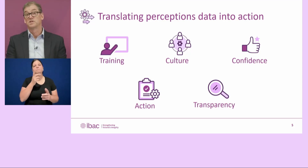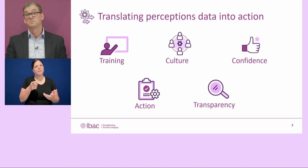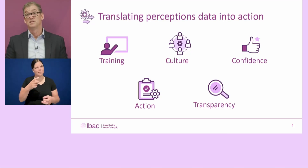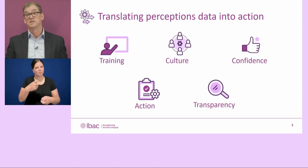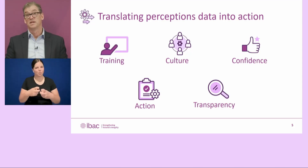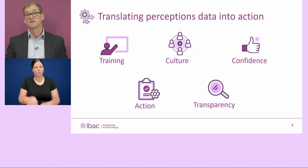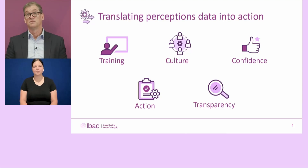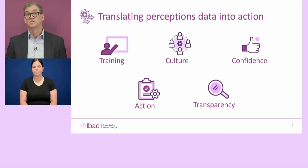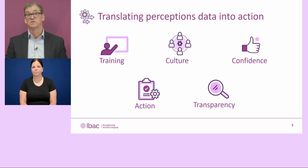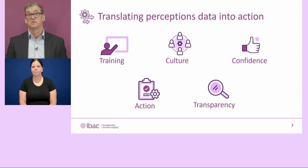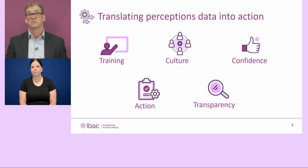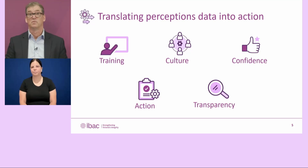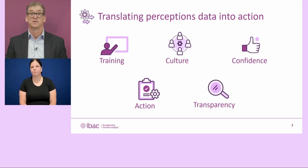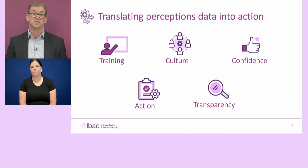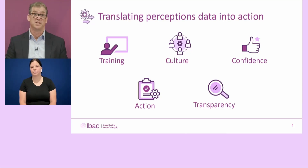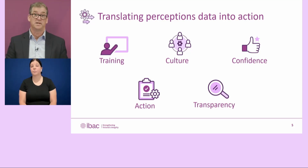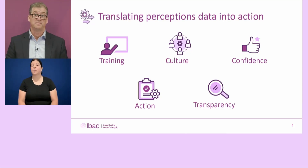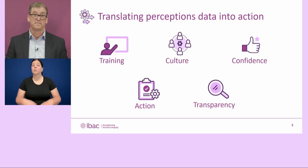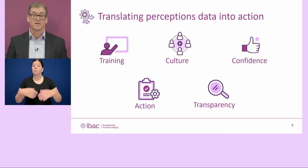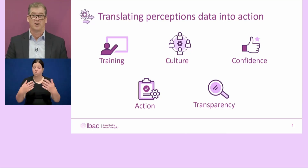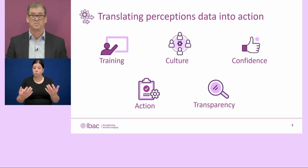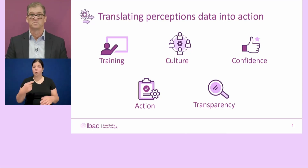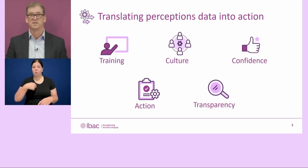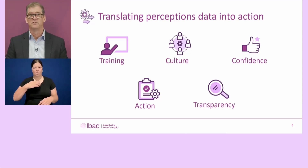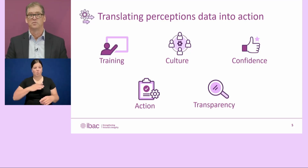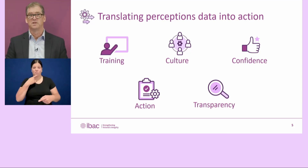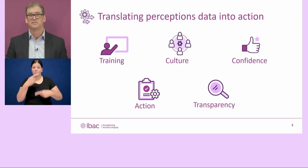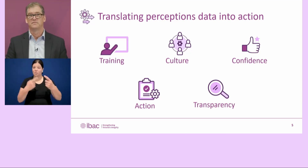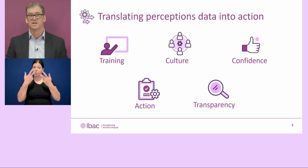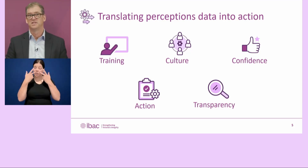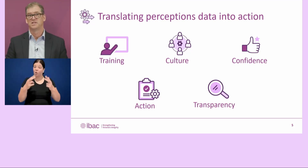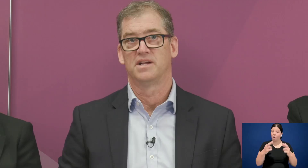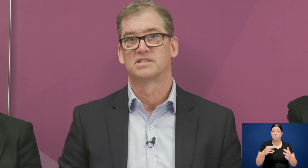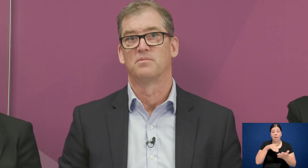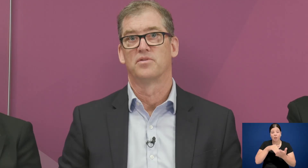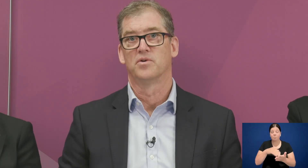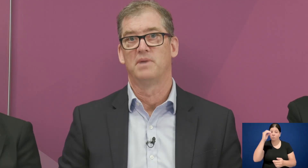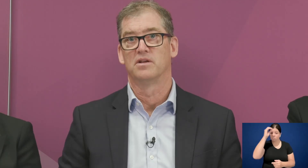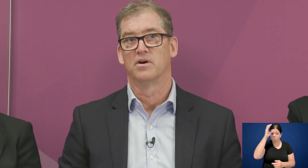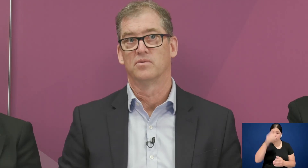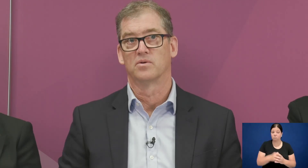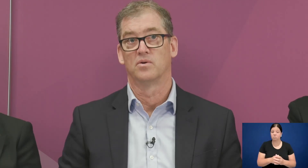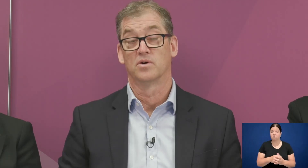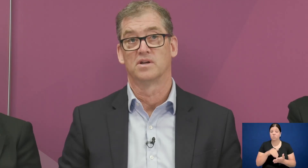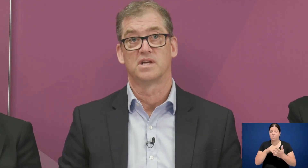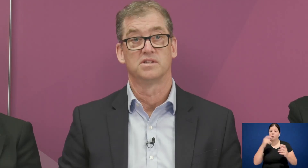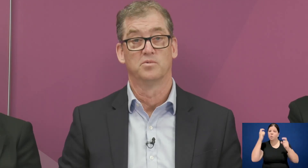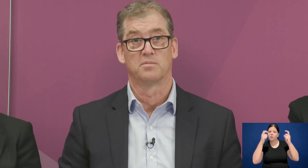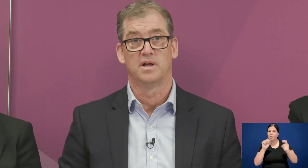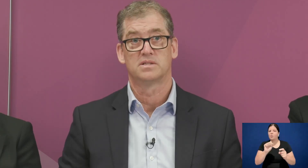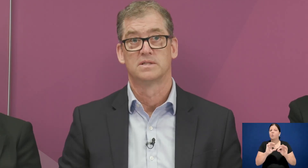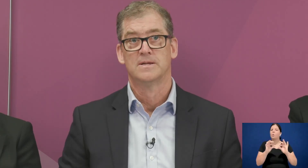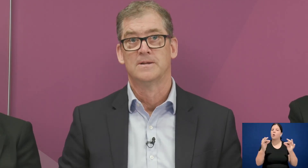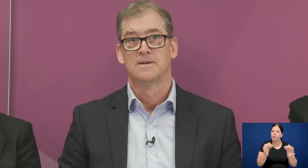So that brings me to the end of the material I wanted to share. I hope it's been informative and initiated some thought about your own organisation